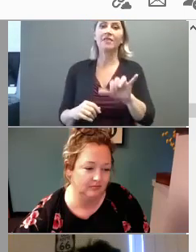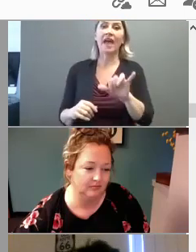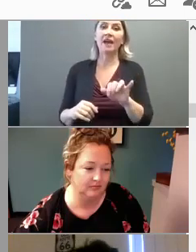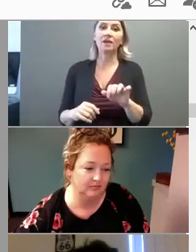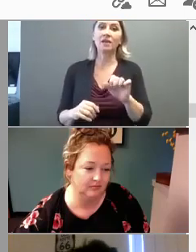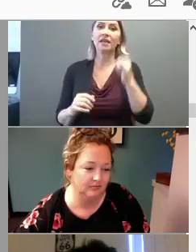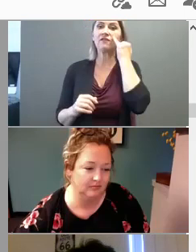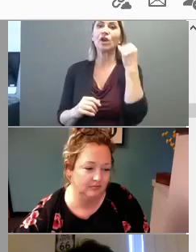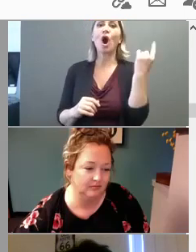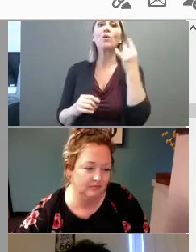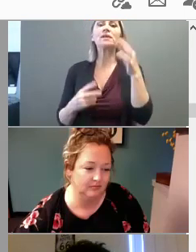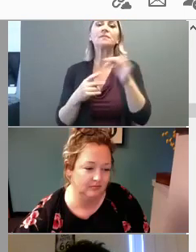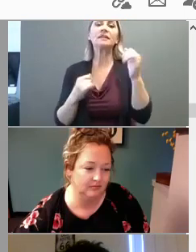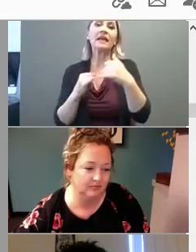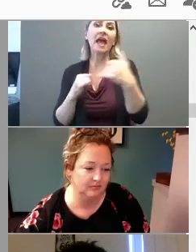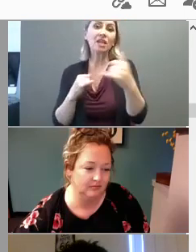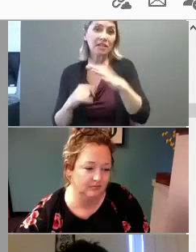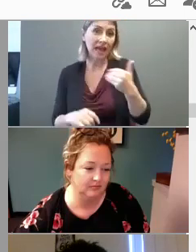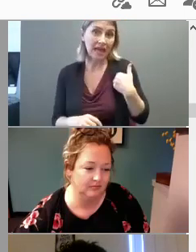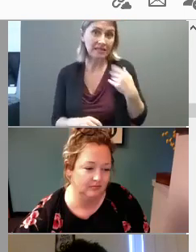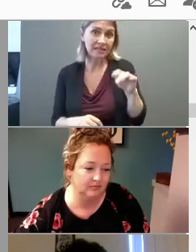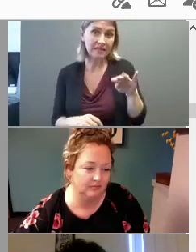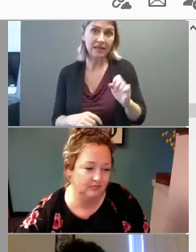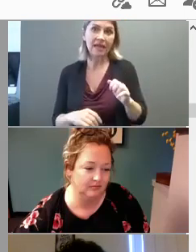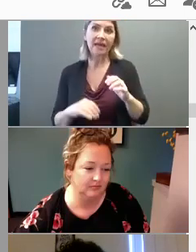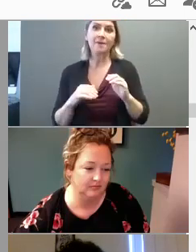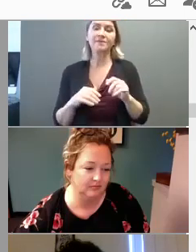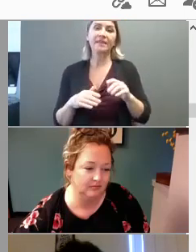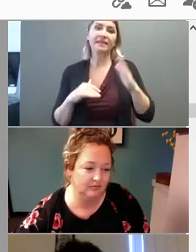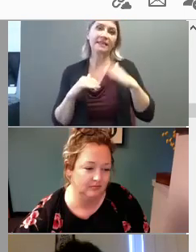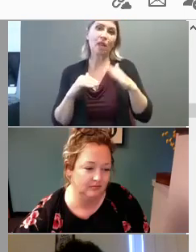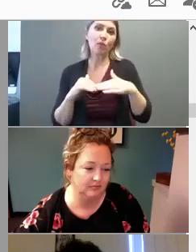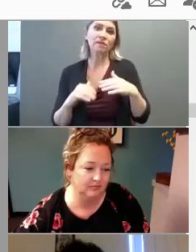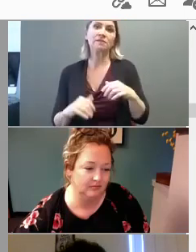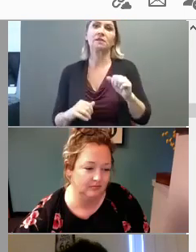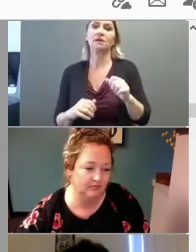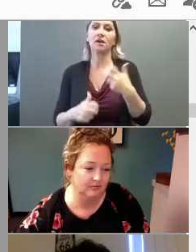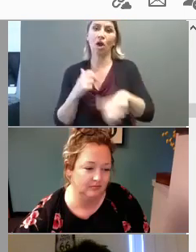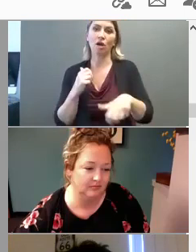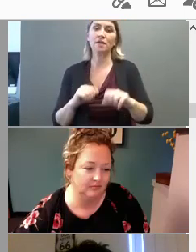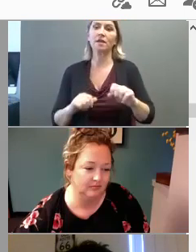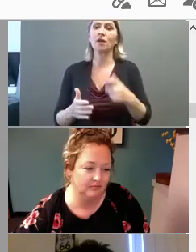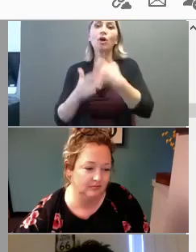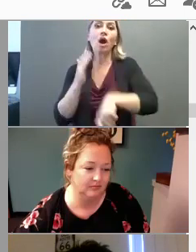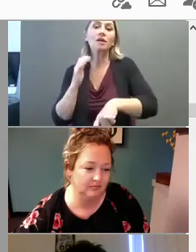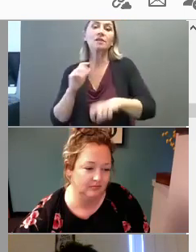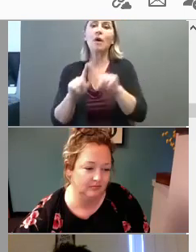will always pick the edge that has the least cost, but it would also check that it does not produce a